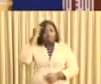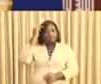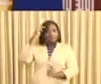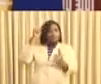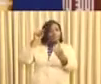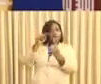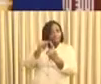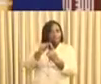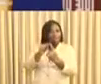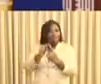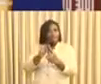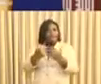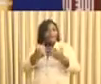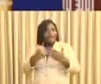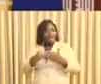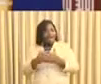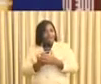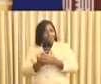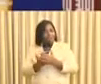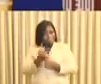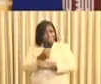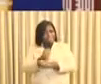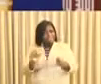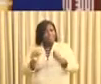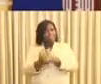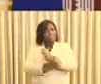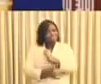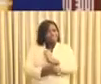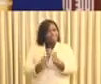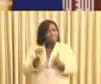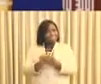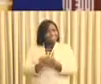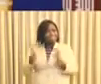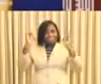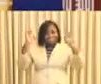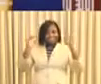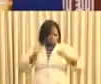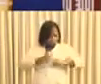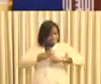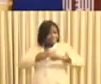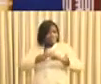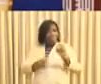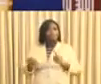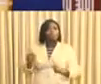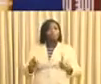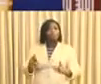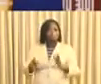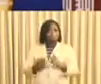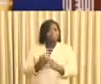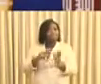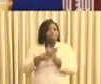country out of this crisis, protect our population from the virus, and see to the rebuilding of our